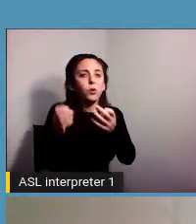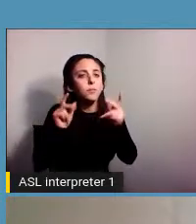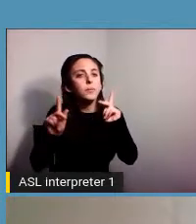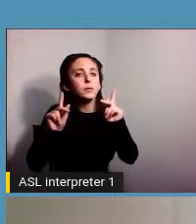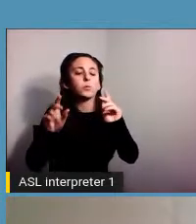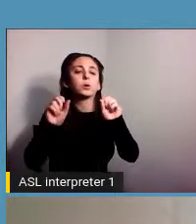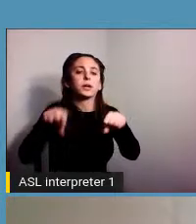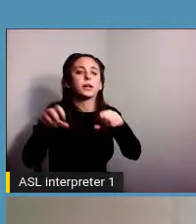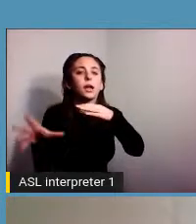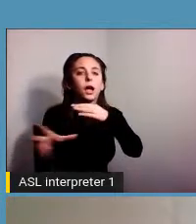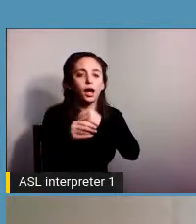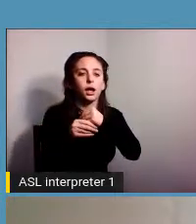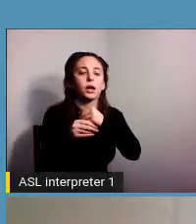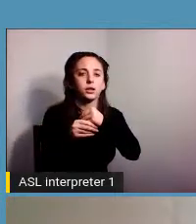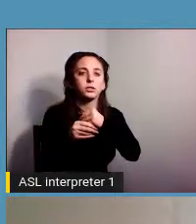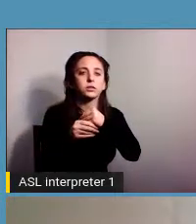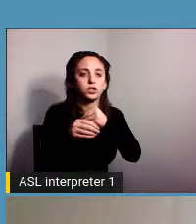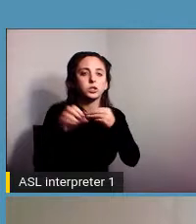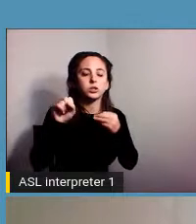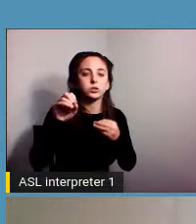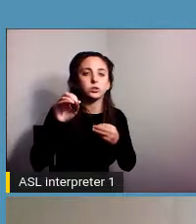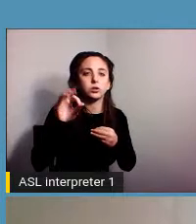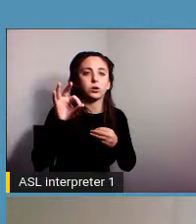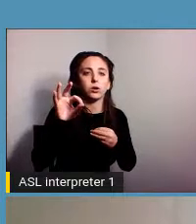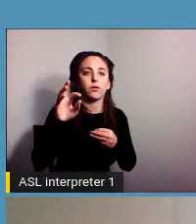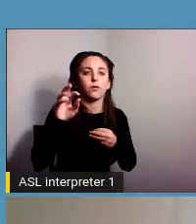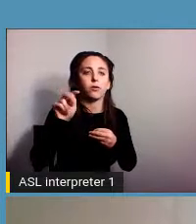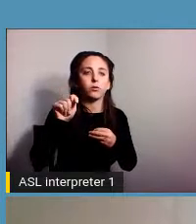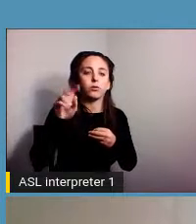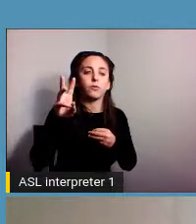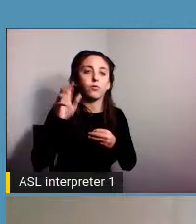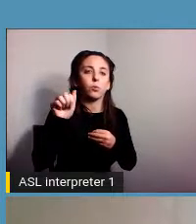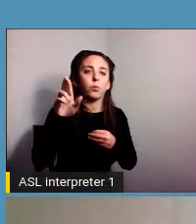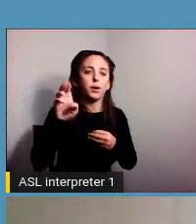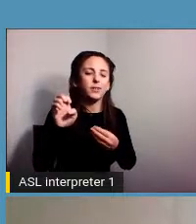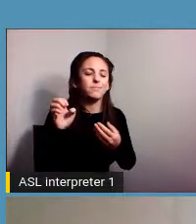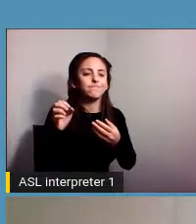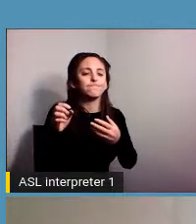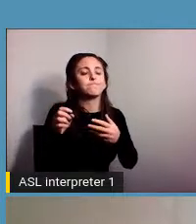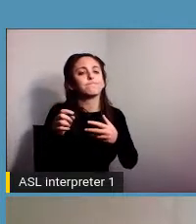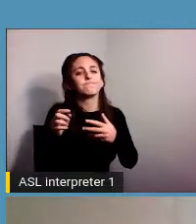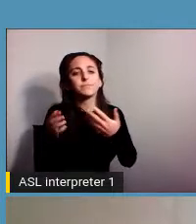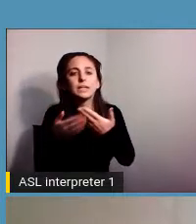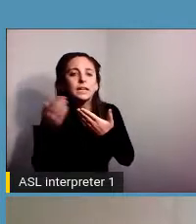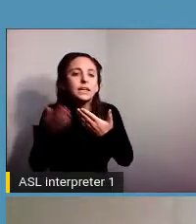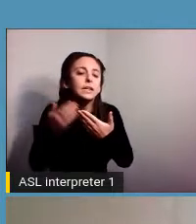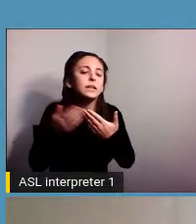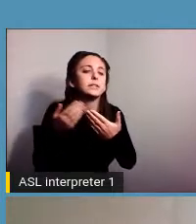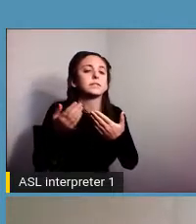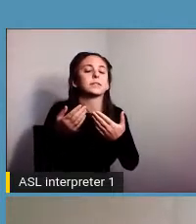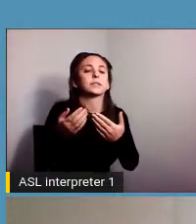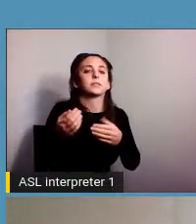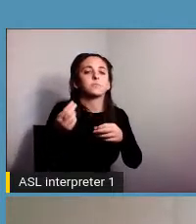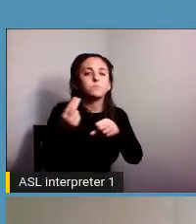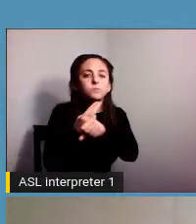software. We wanted it to be easy to use and just follow sort of natural